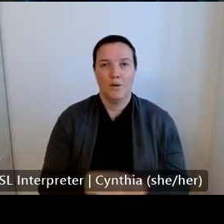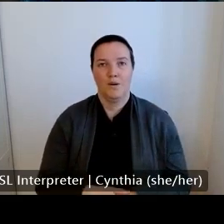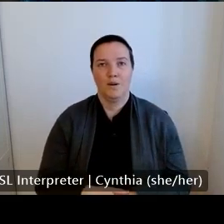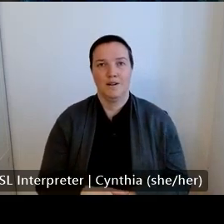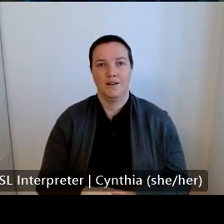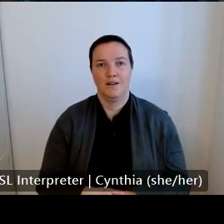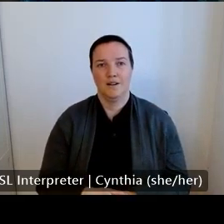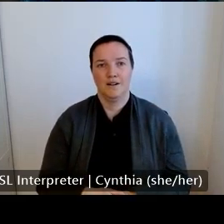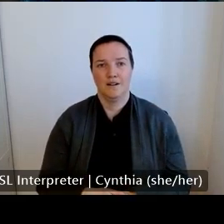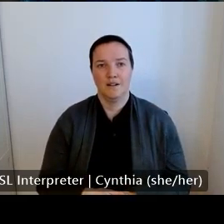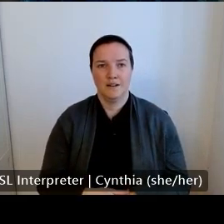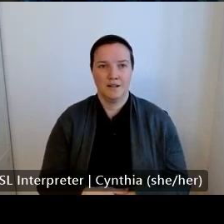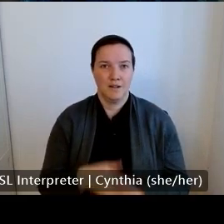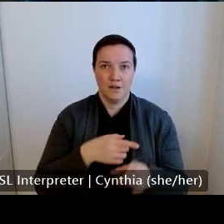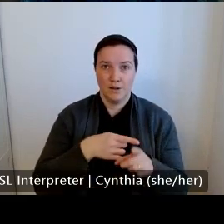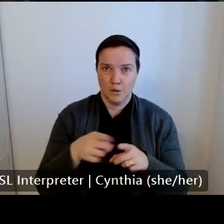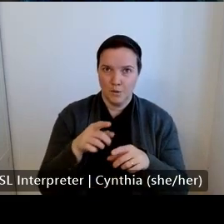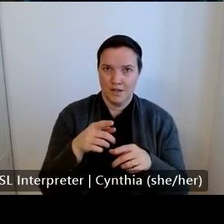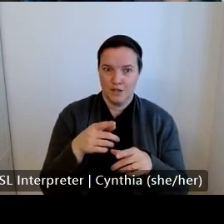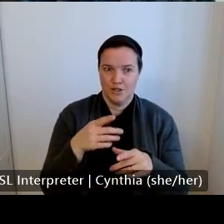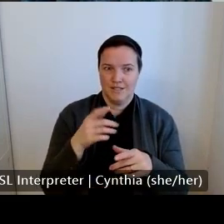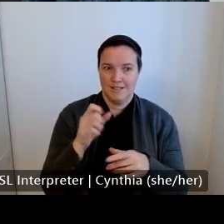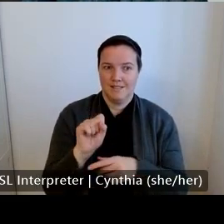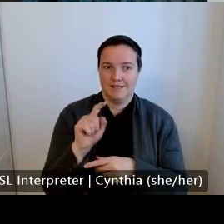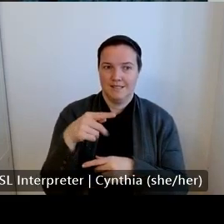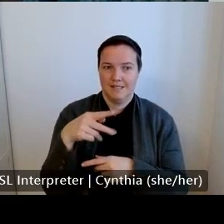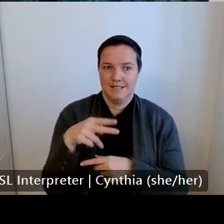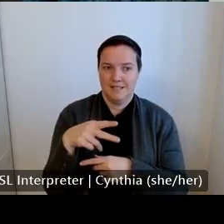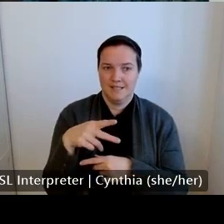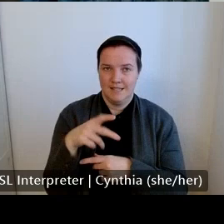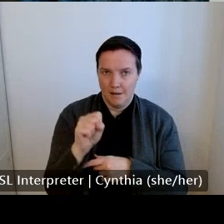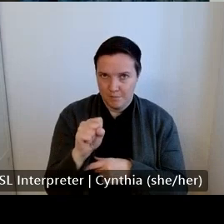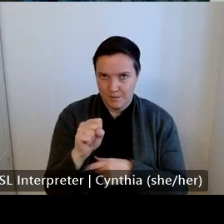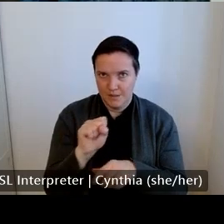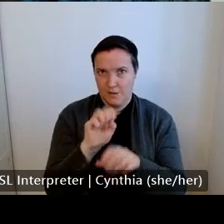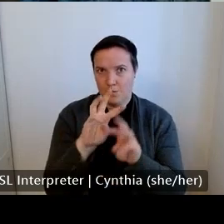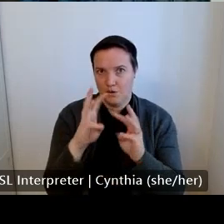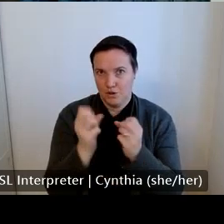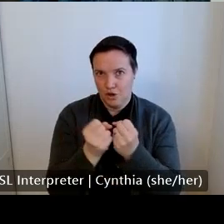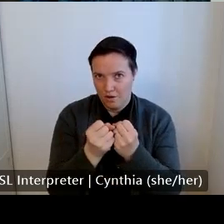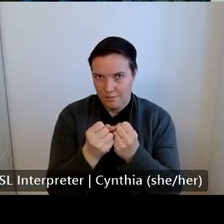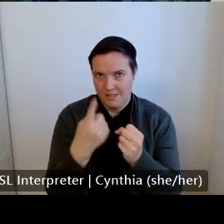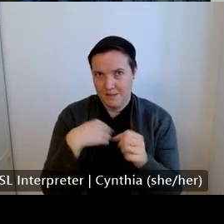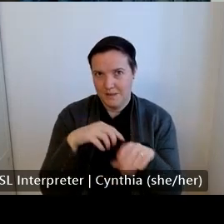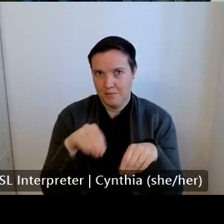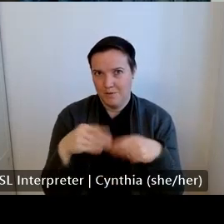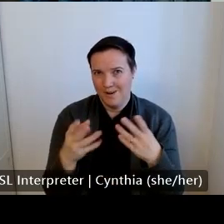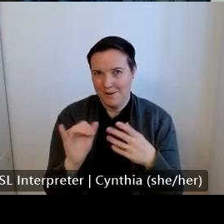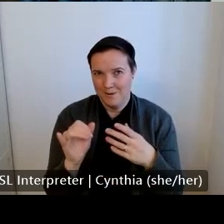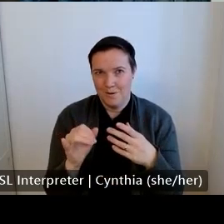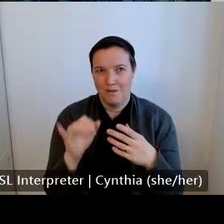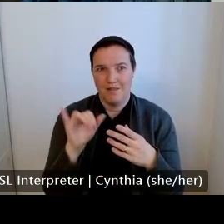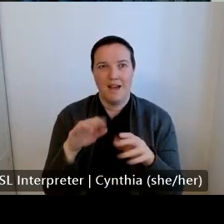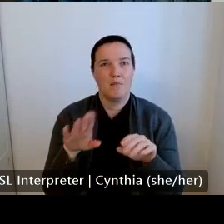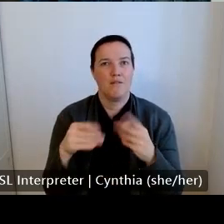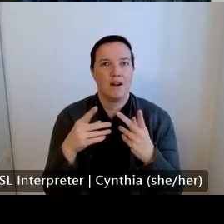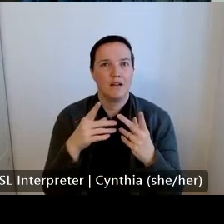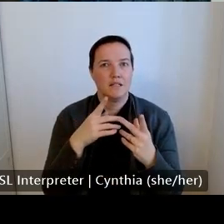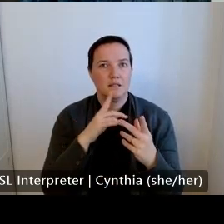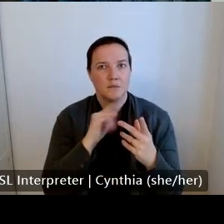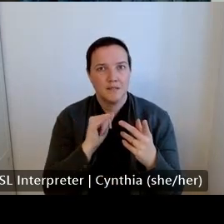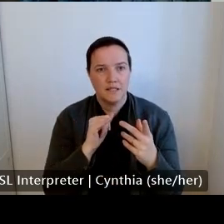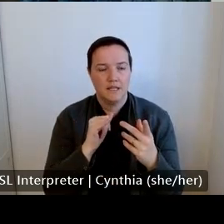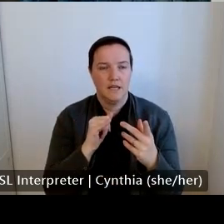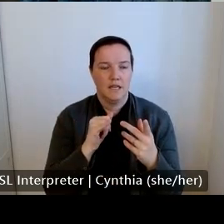our career steps workshops. So those are how-to, very practical